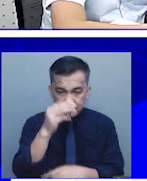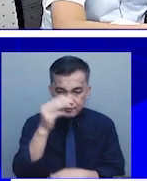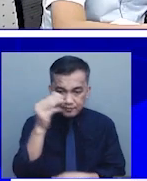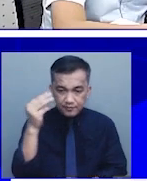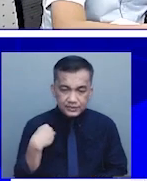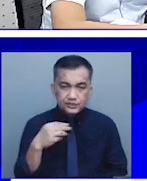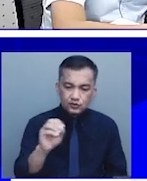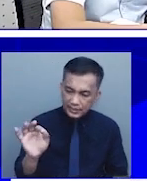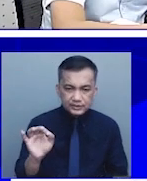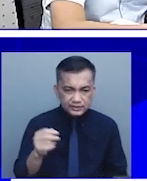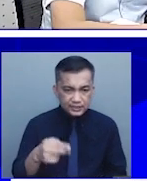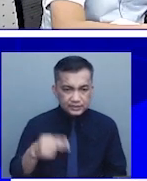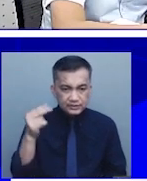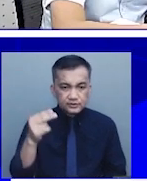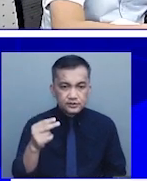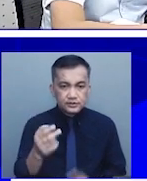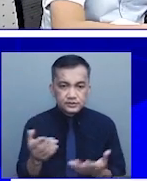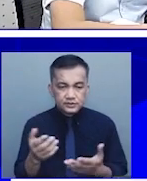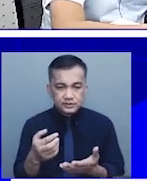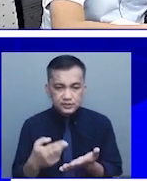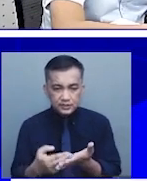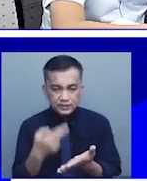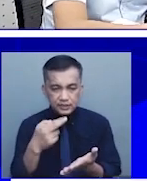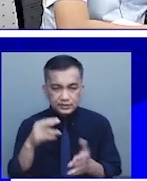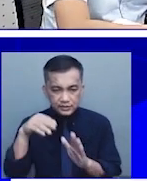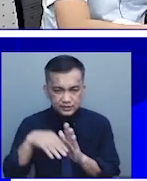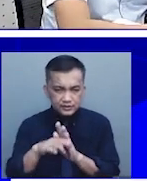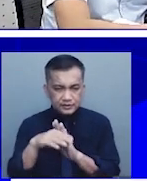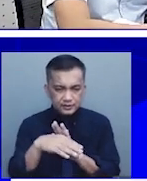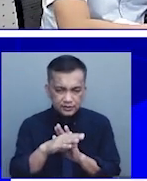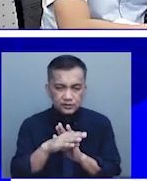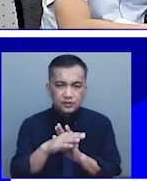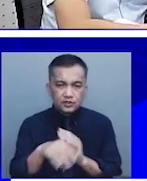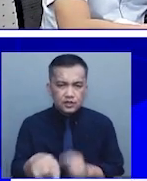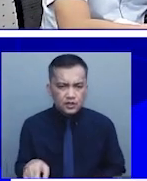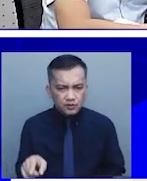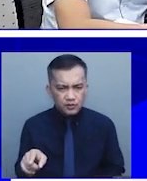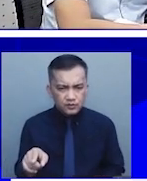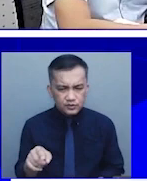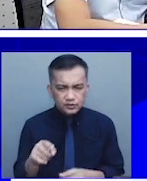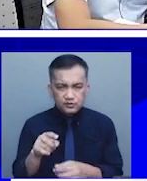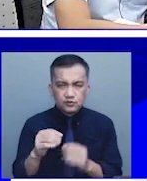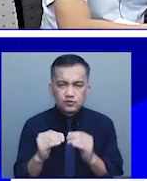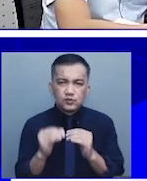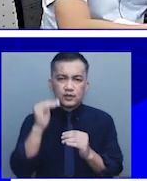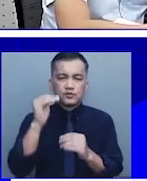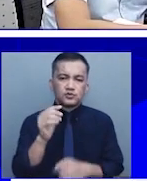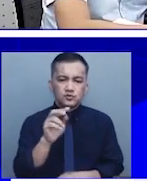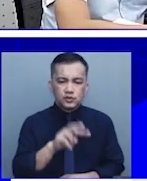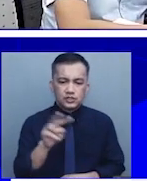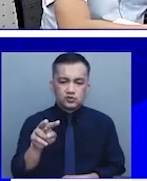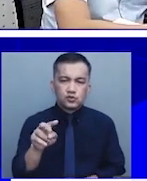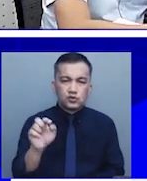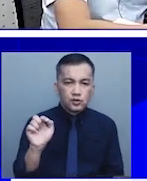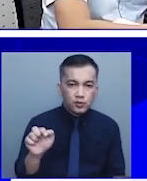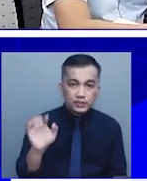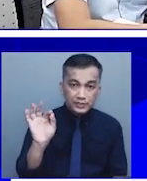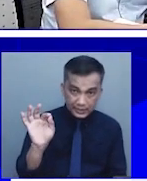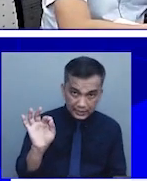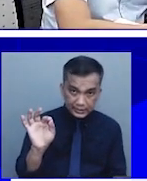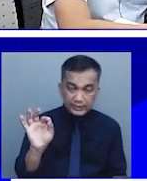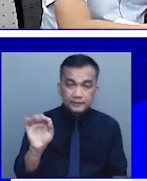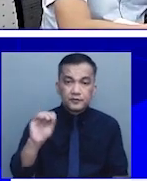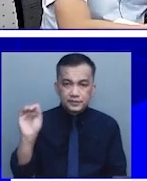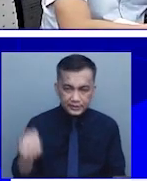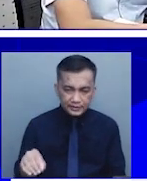saan yung rice inflation natin ay umabot ng 22.9%. Thank you.